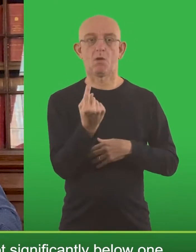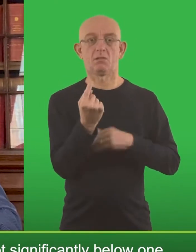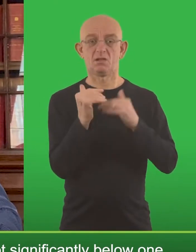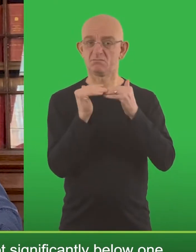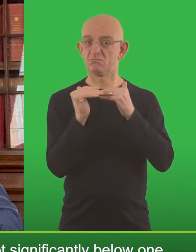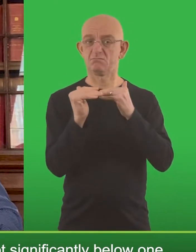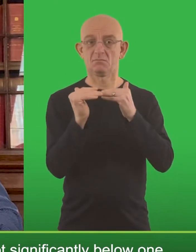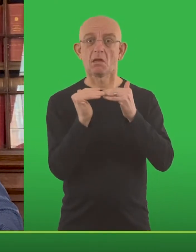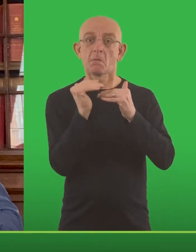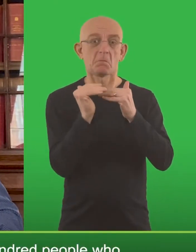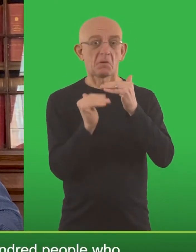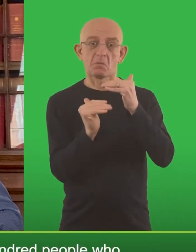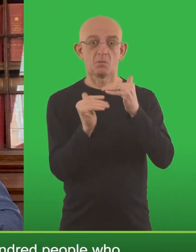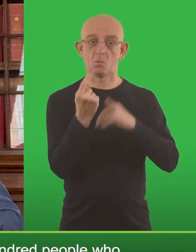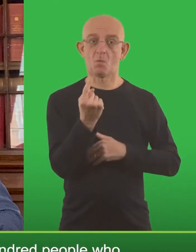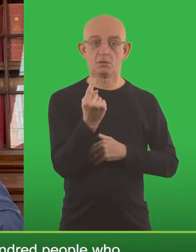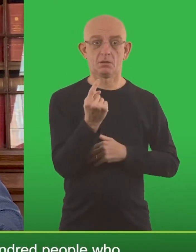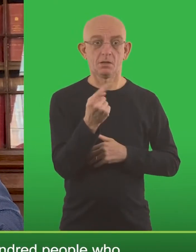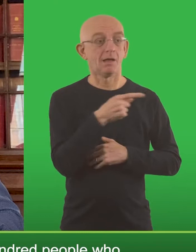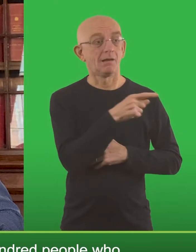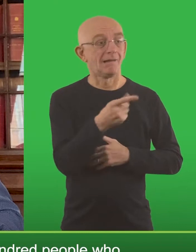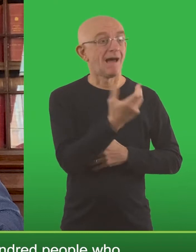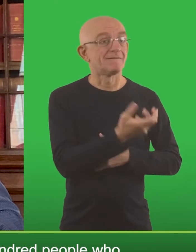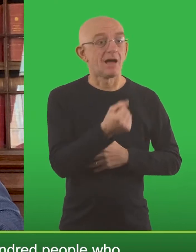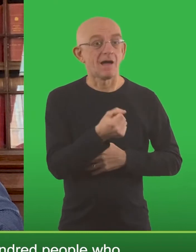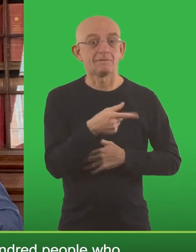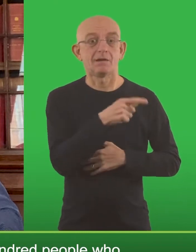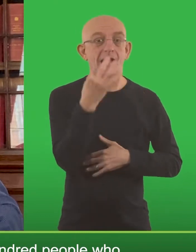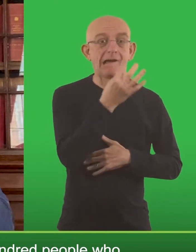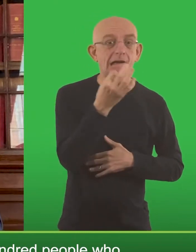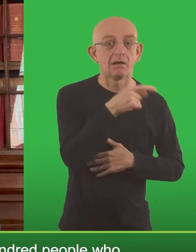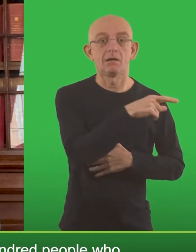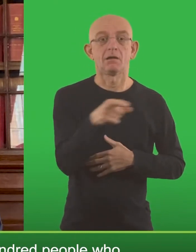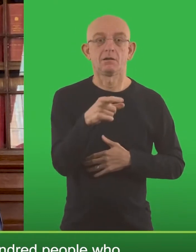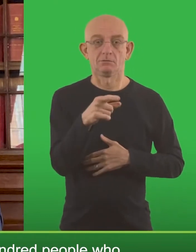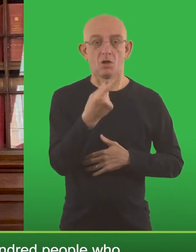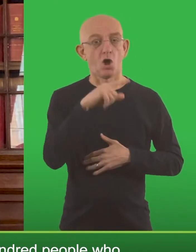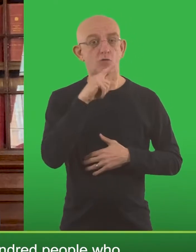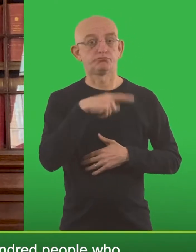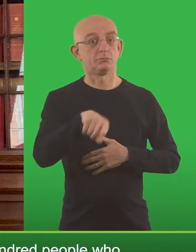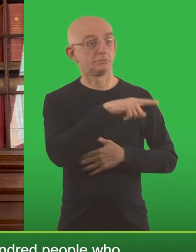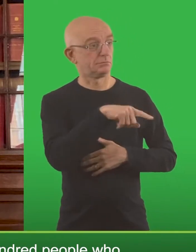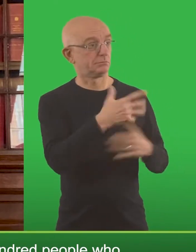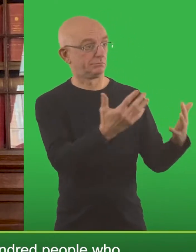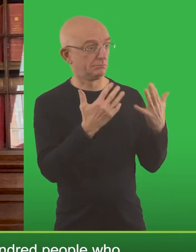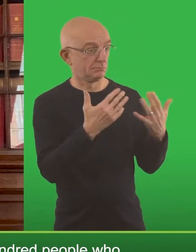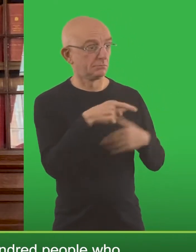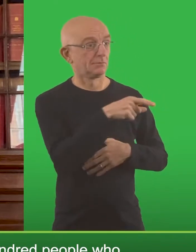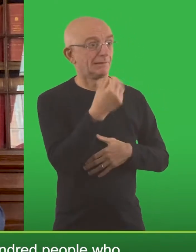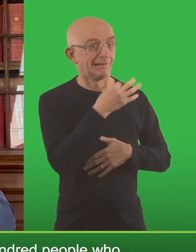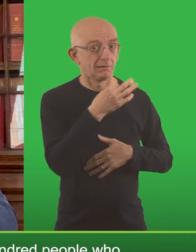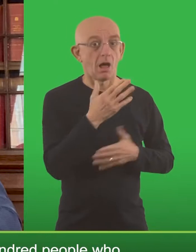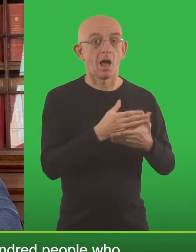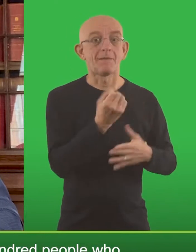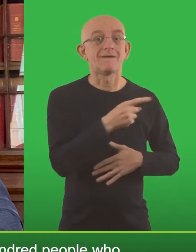not significantly above 1. Test positivity is about 2%, so of 100 people who have symptoms who get a test,